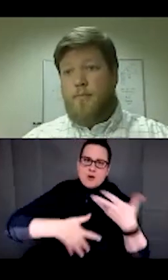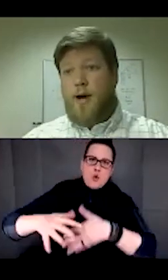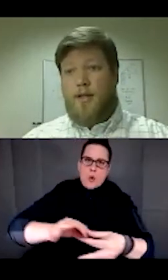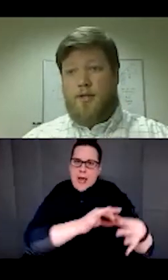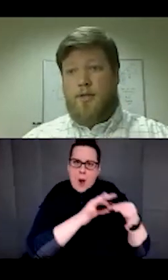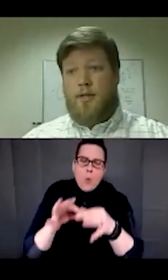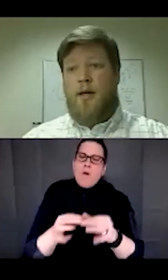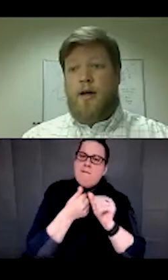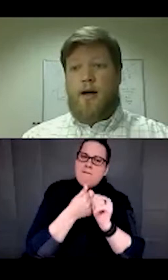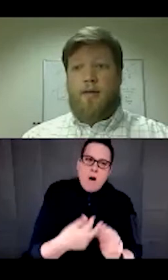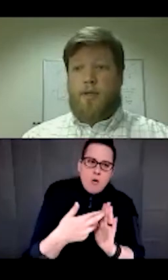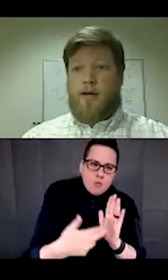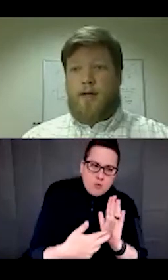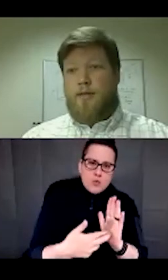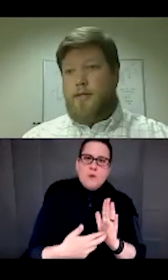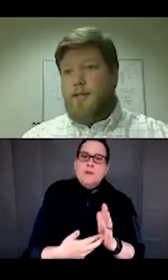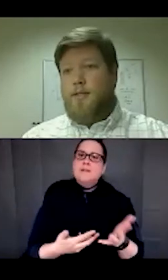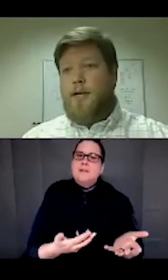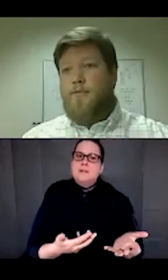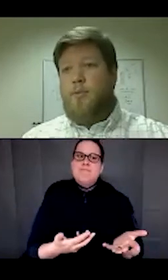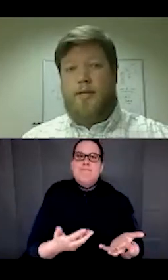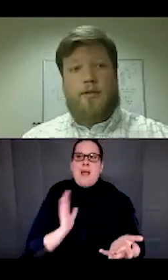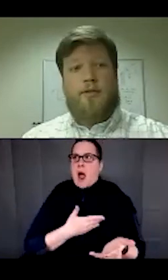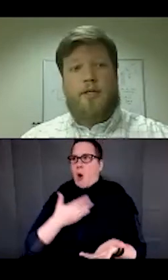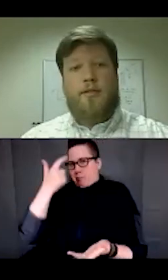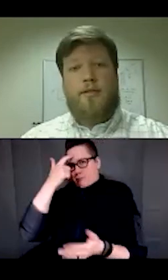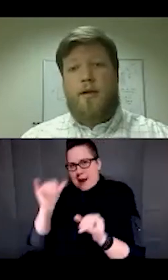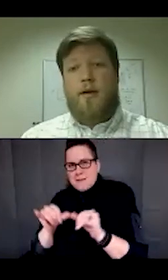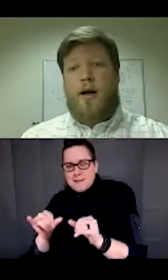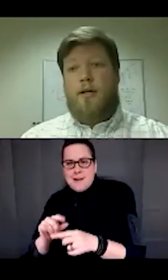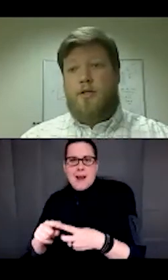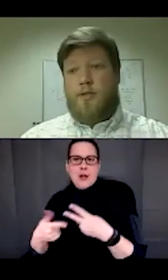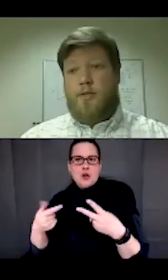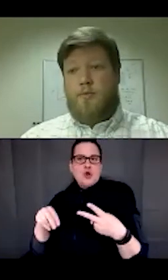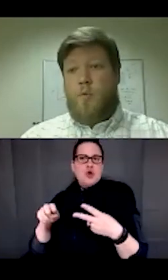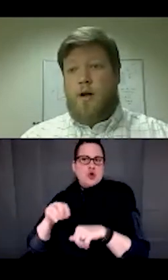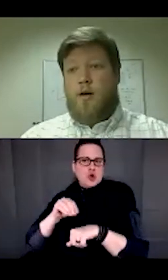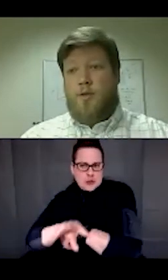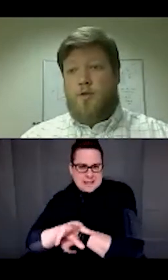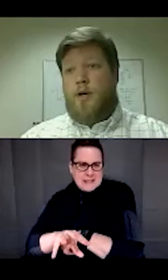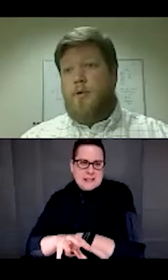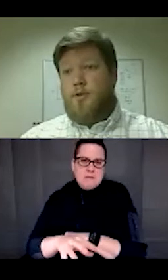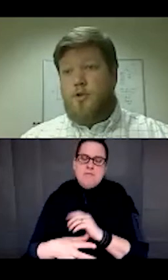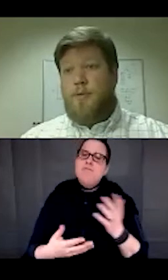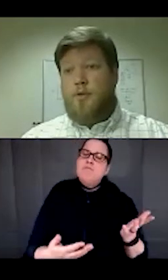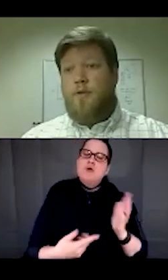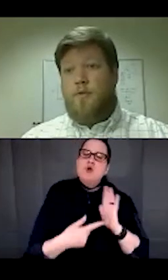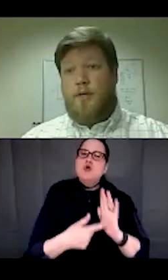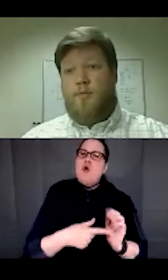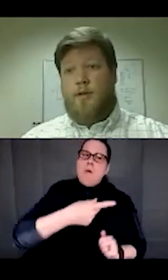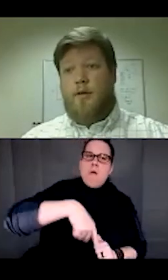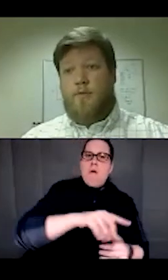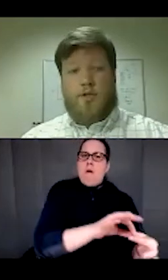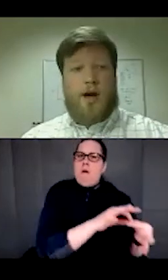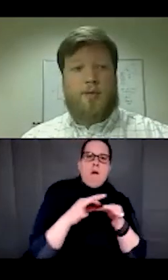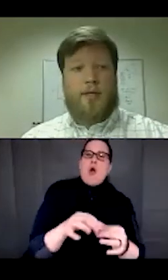that are biologically implied by things like the size of our brains and our genes shows us what our social networks should be doing for us